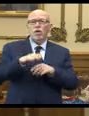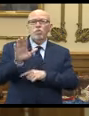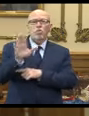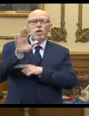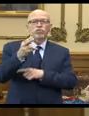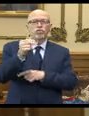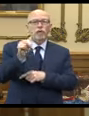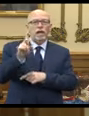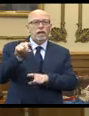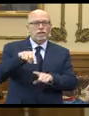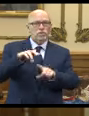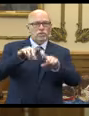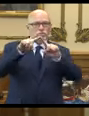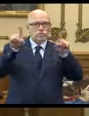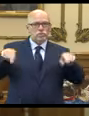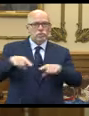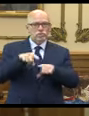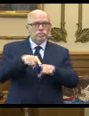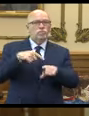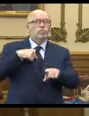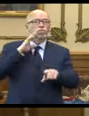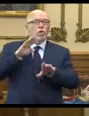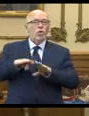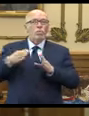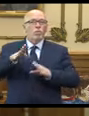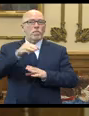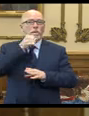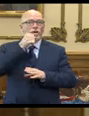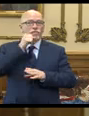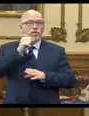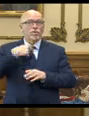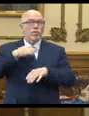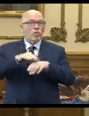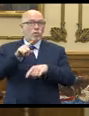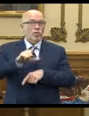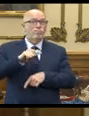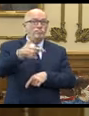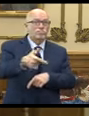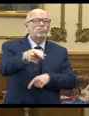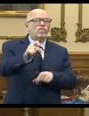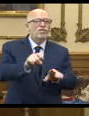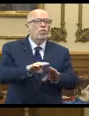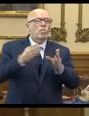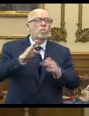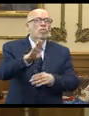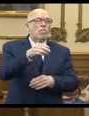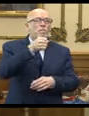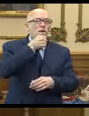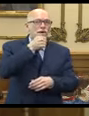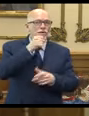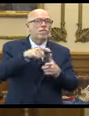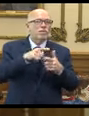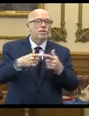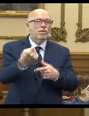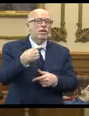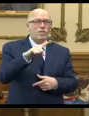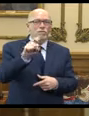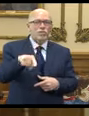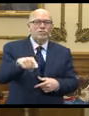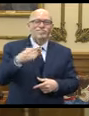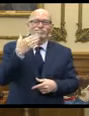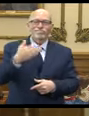Raise Your Hand button. We will unmute your microphone when you're called upon, and then you will also have to unmute your own